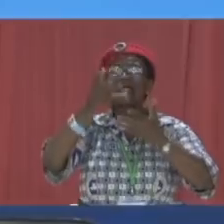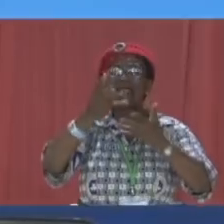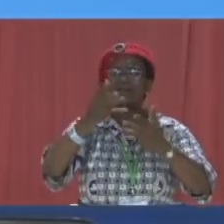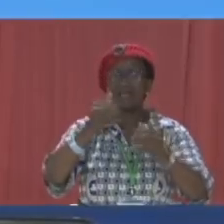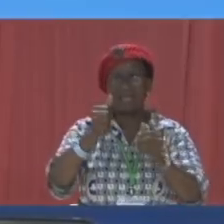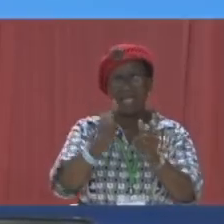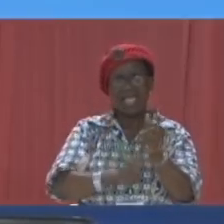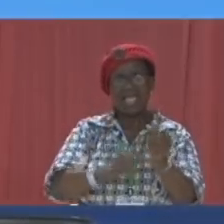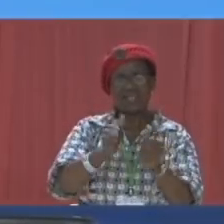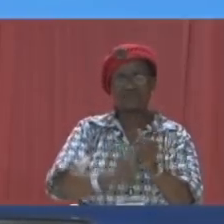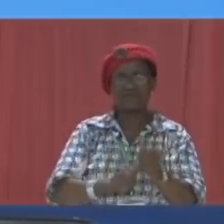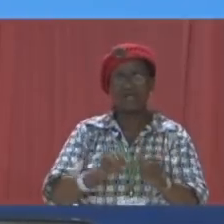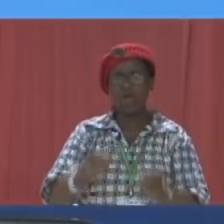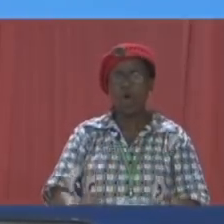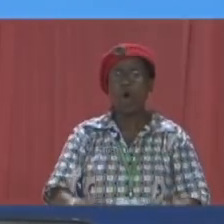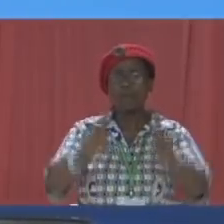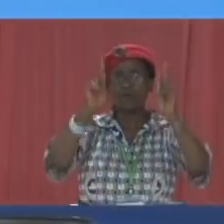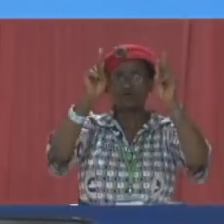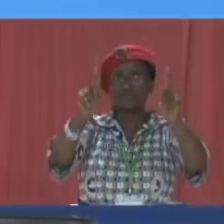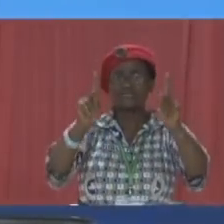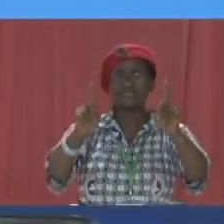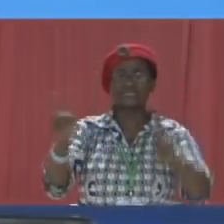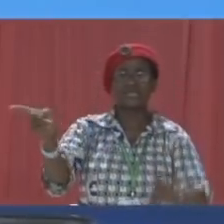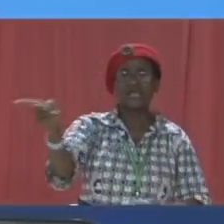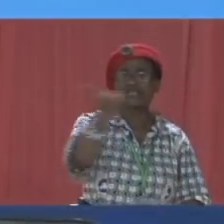Every opportunity you have lost in